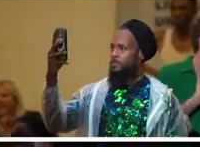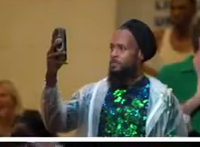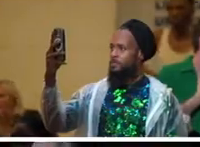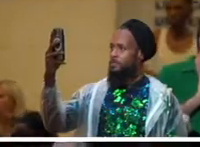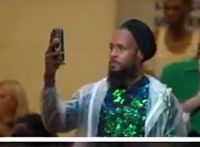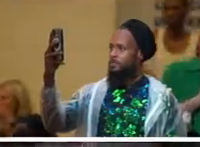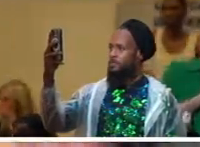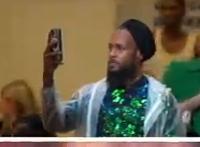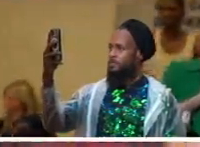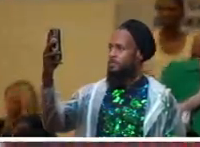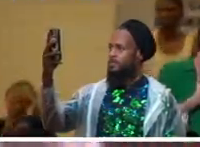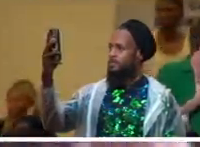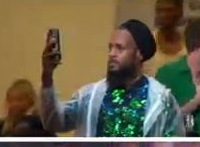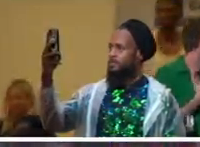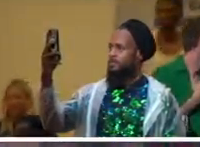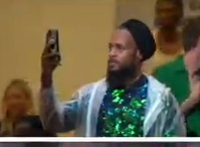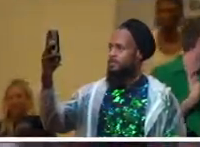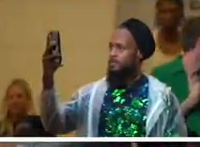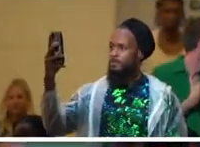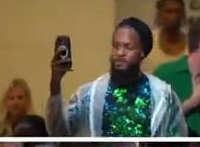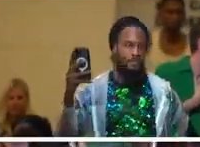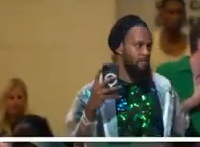No Sade.